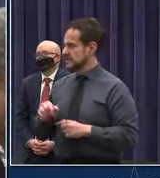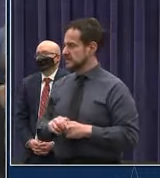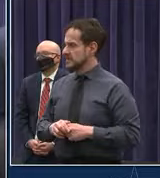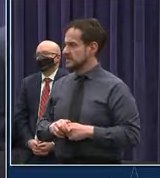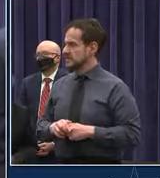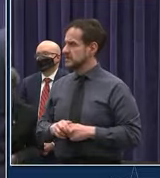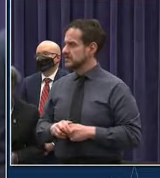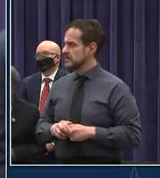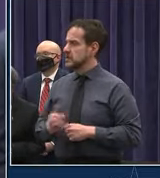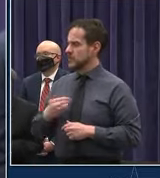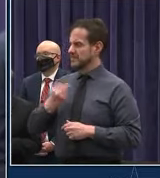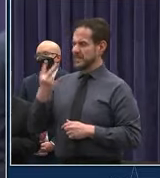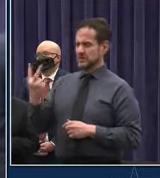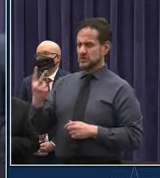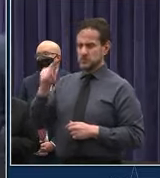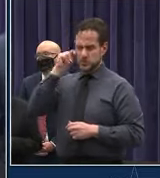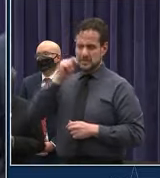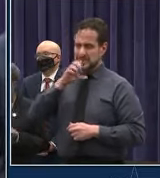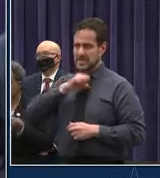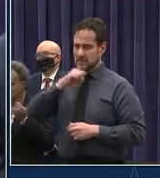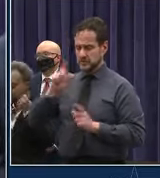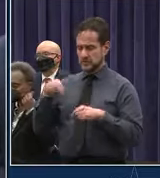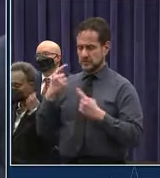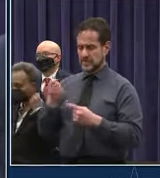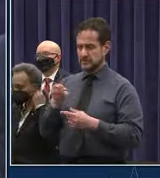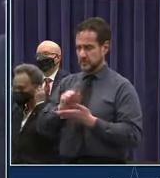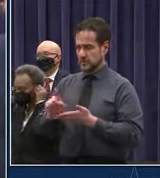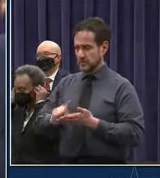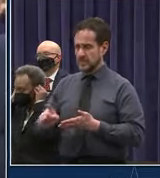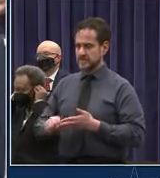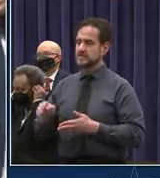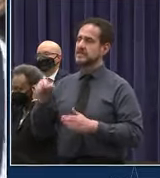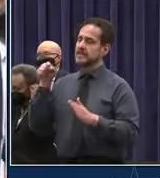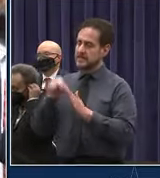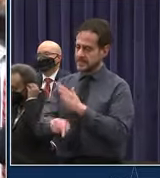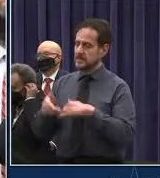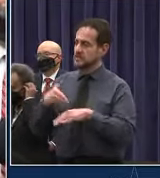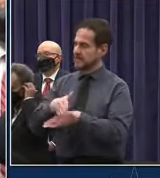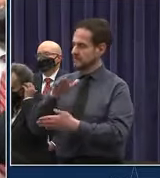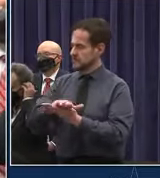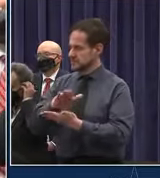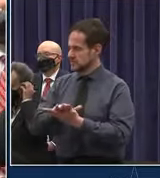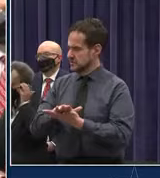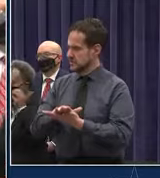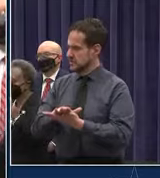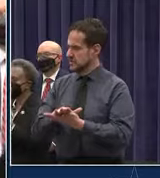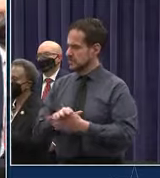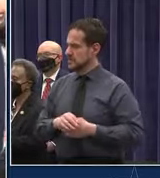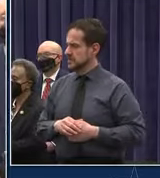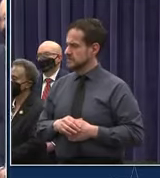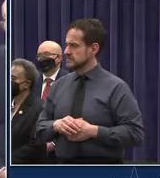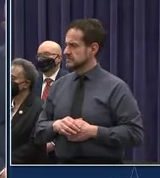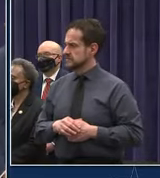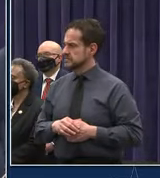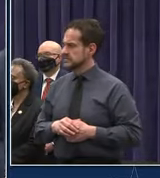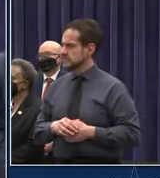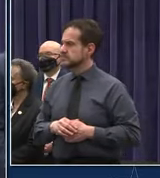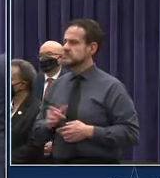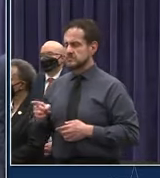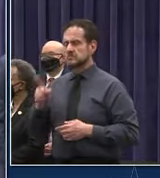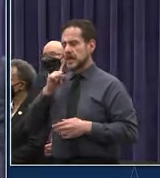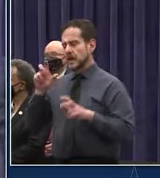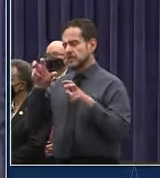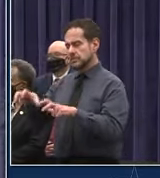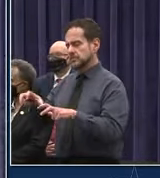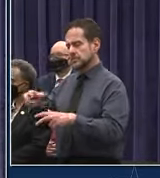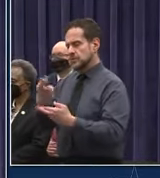getting them charged. And again, I want to thank the state's attorney and her team for their support and for their tireless work. We all have the same mission,